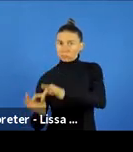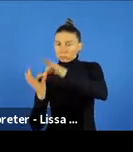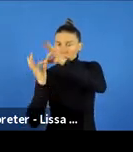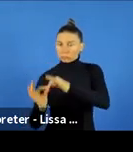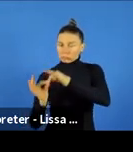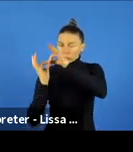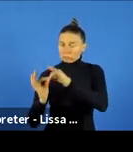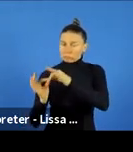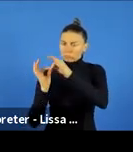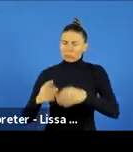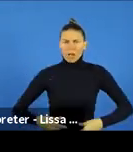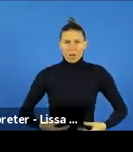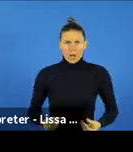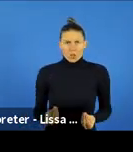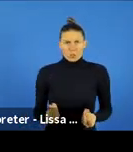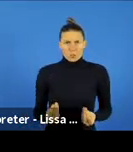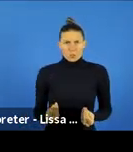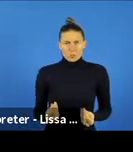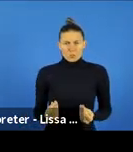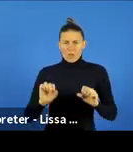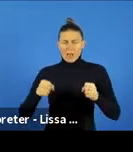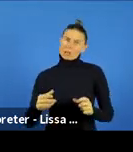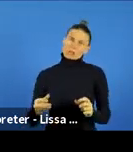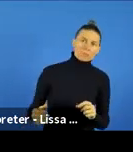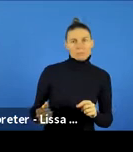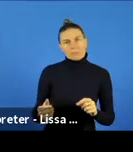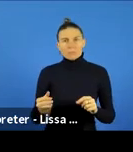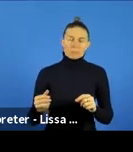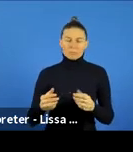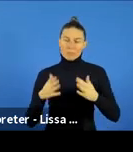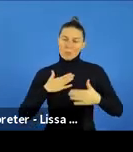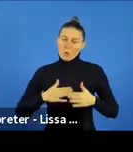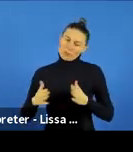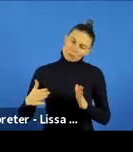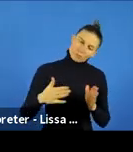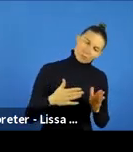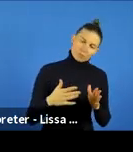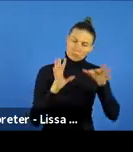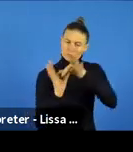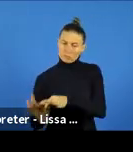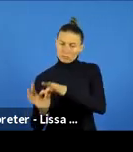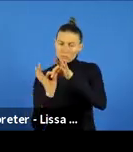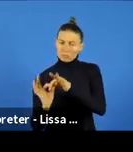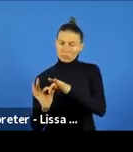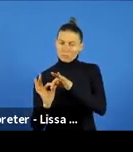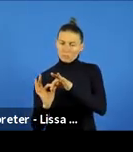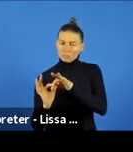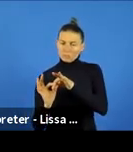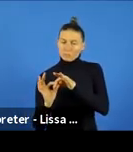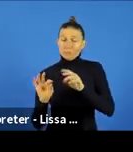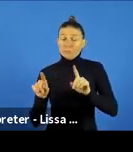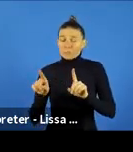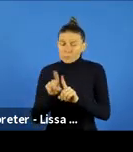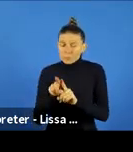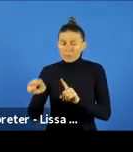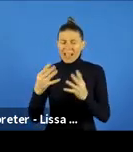intuitive way to control your wheelchair hands-free. The connection is a secured Bluetooth connection, and the device and the solution itself,